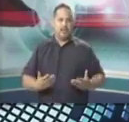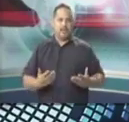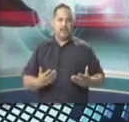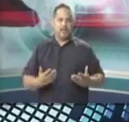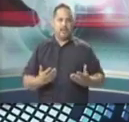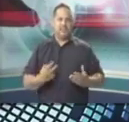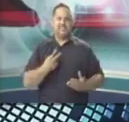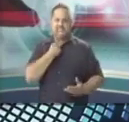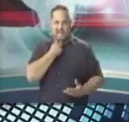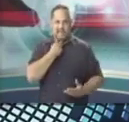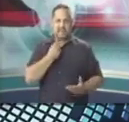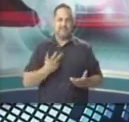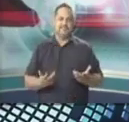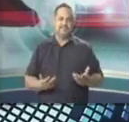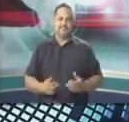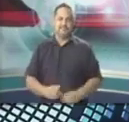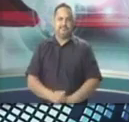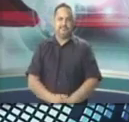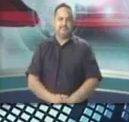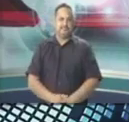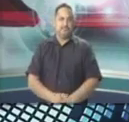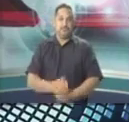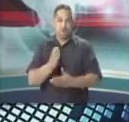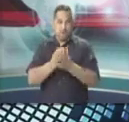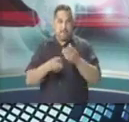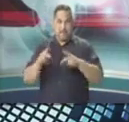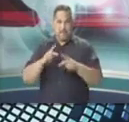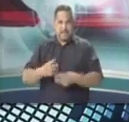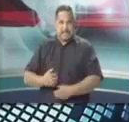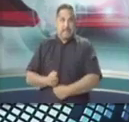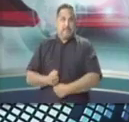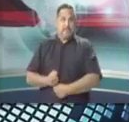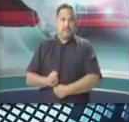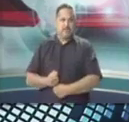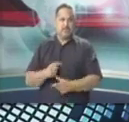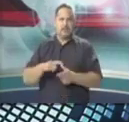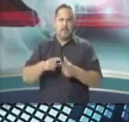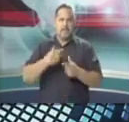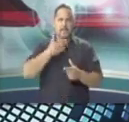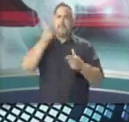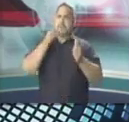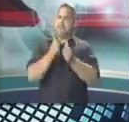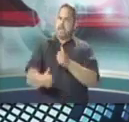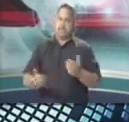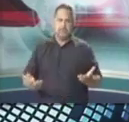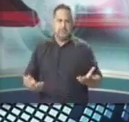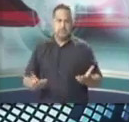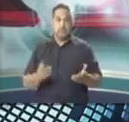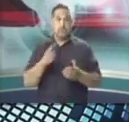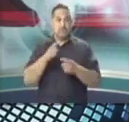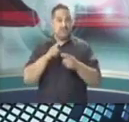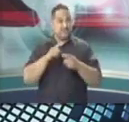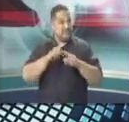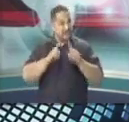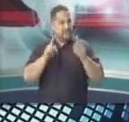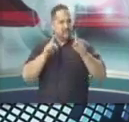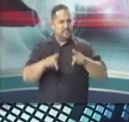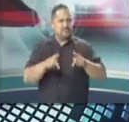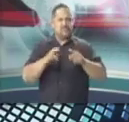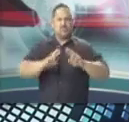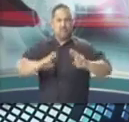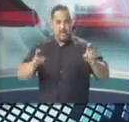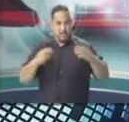very slightly and then they recover. But it's actually your own body. It's the defenses your own body has that kind of works